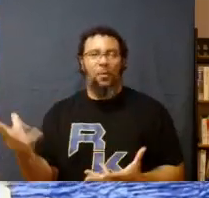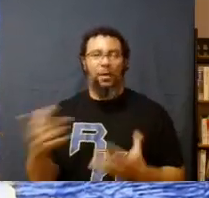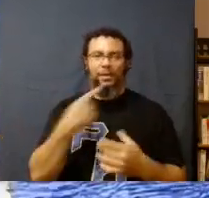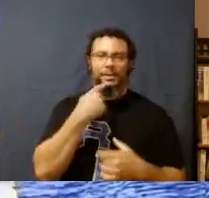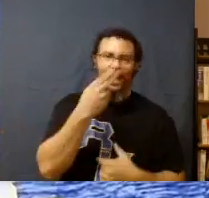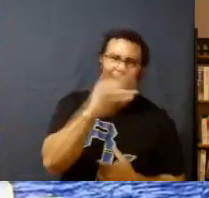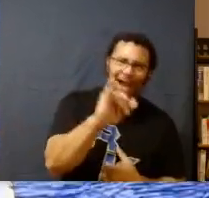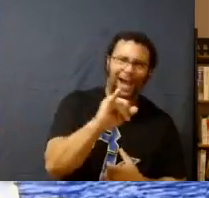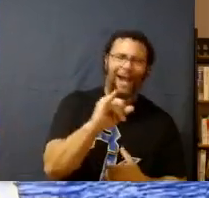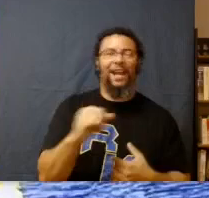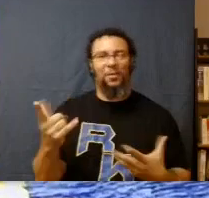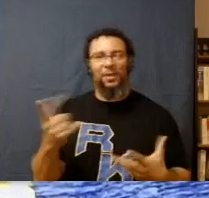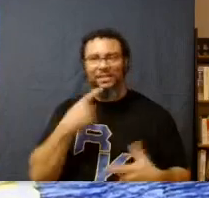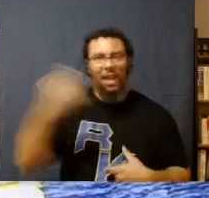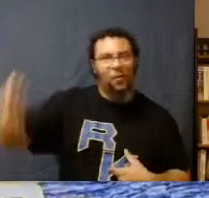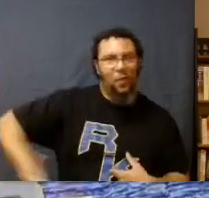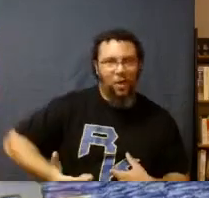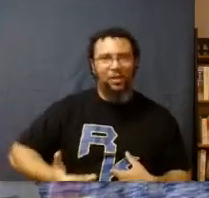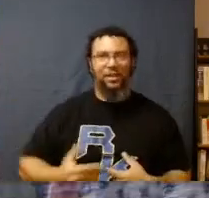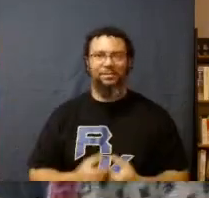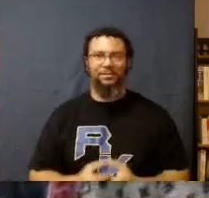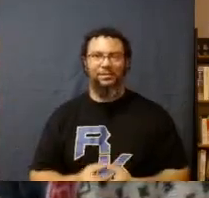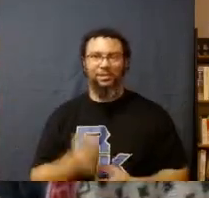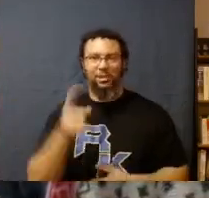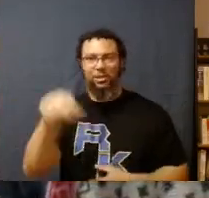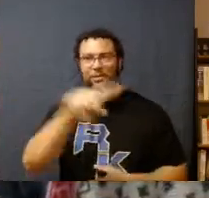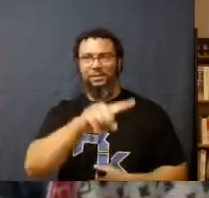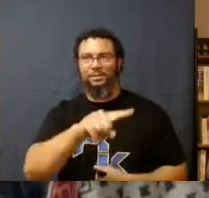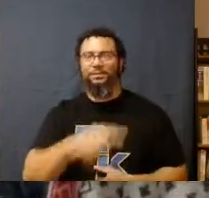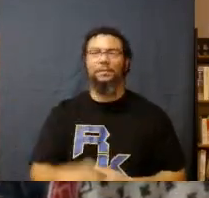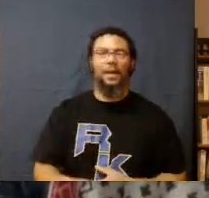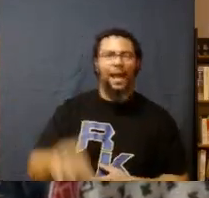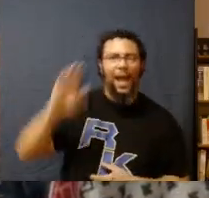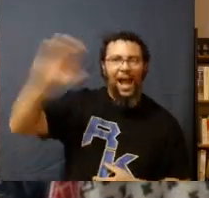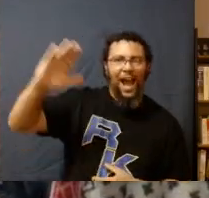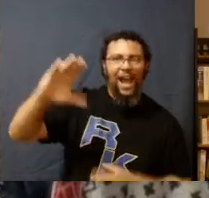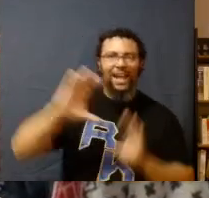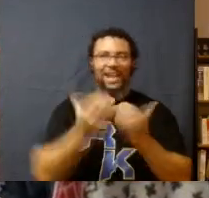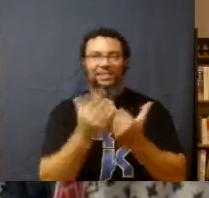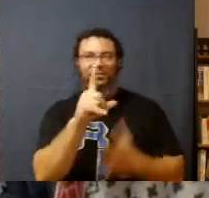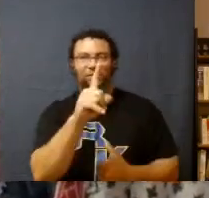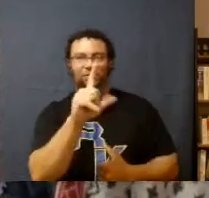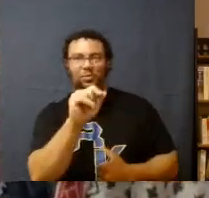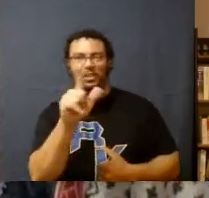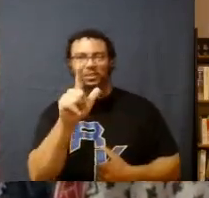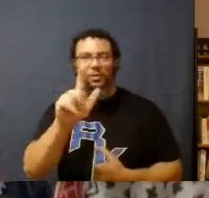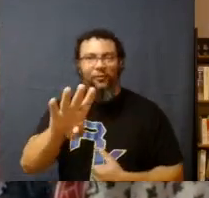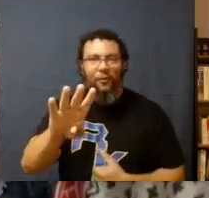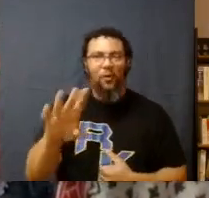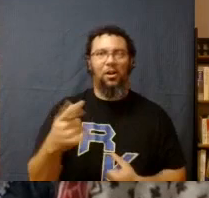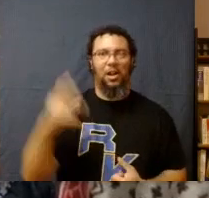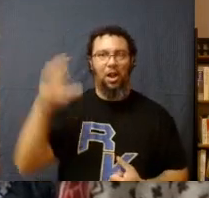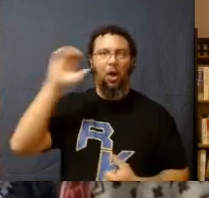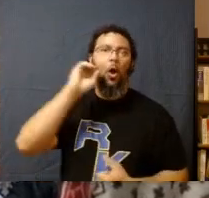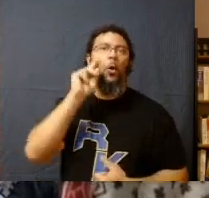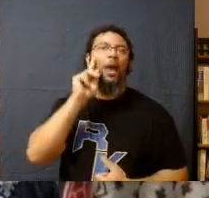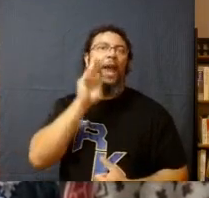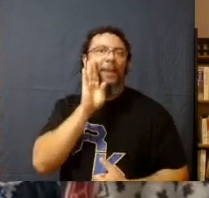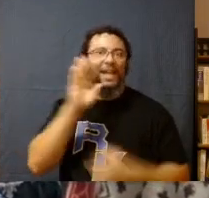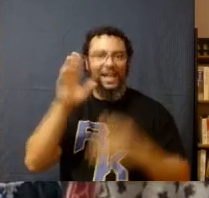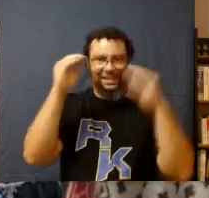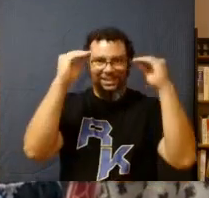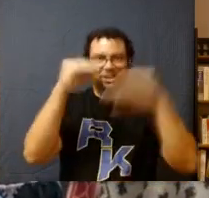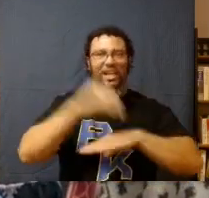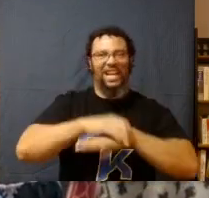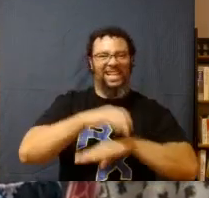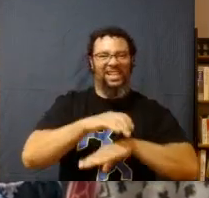want to say welcome to you, the class of 2024. Hey, class of 2024. I'm Miss O'Keefe Betcher. I'm an English teacher at Rufus King, and